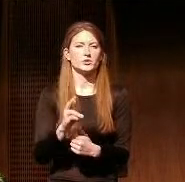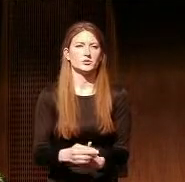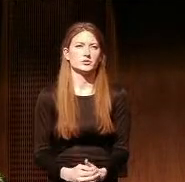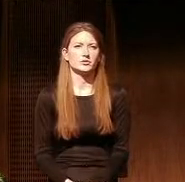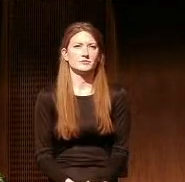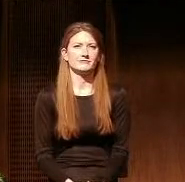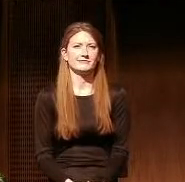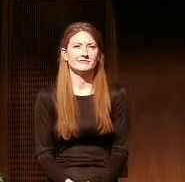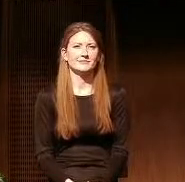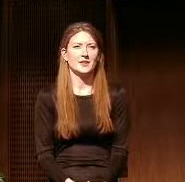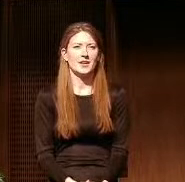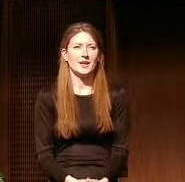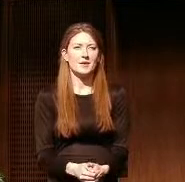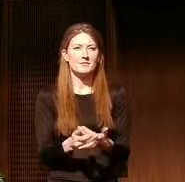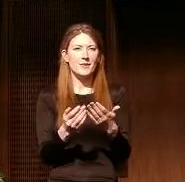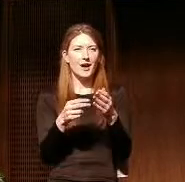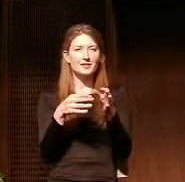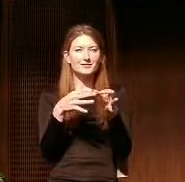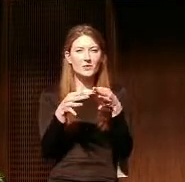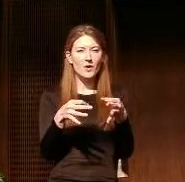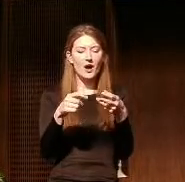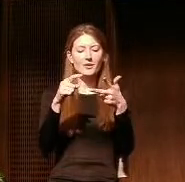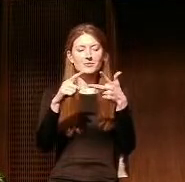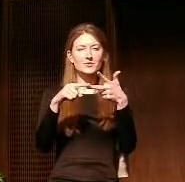But it also communicates deeds.